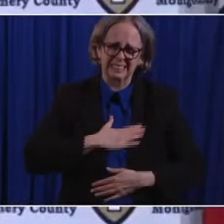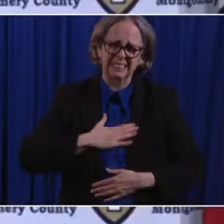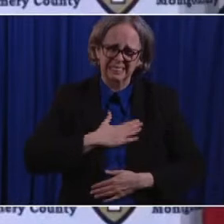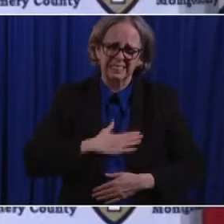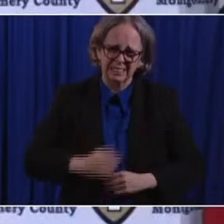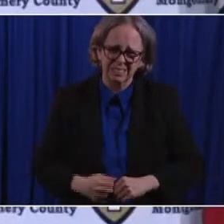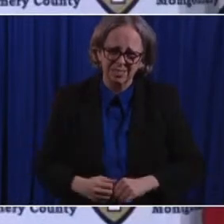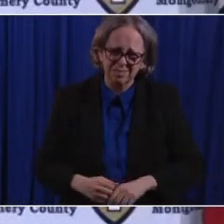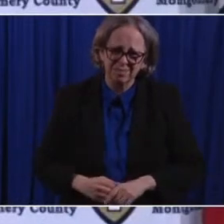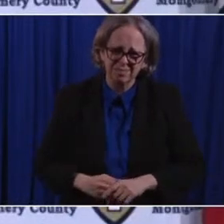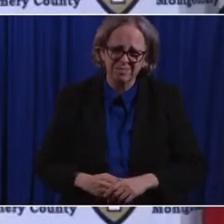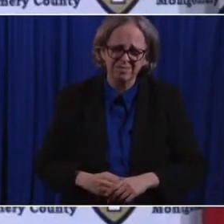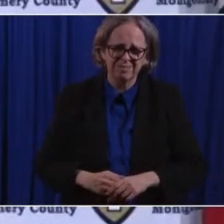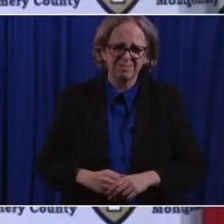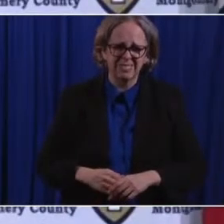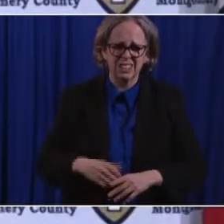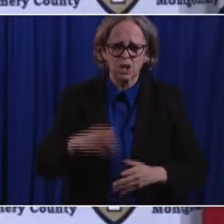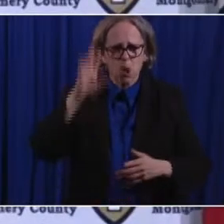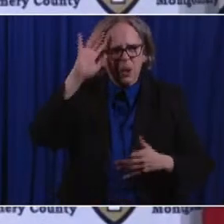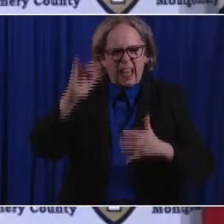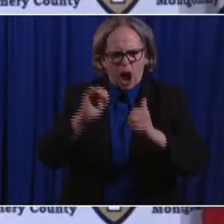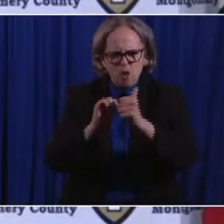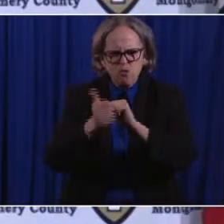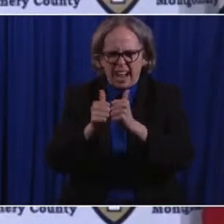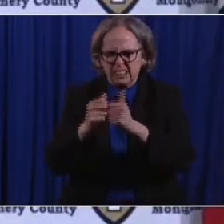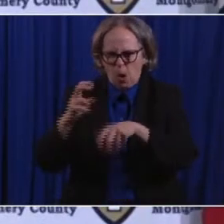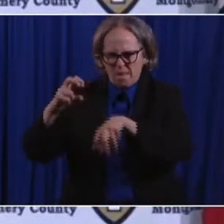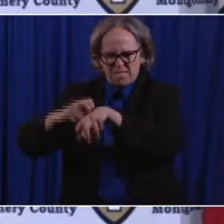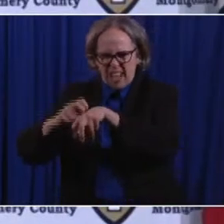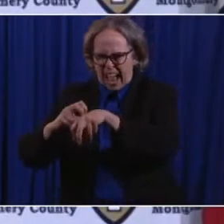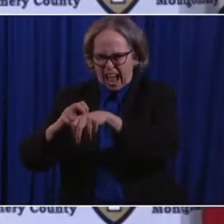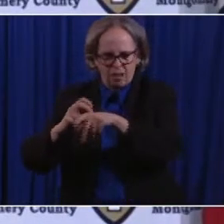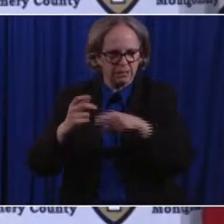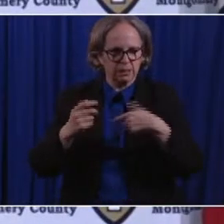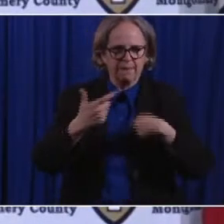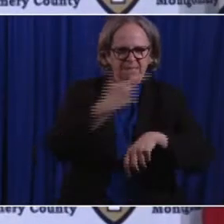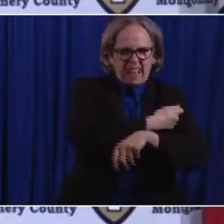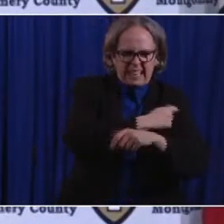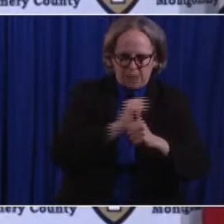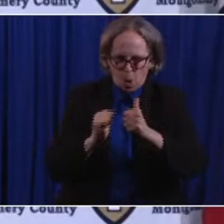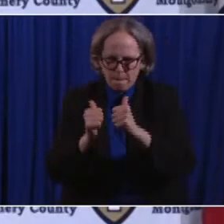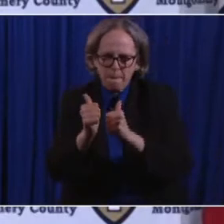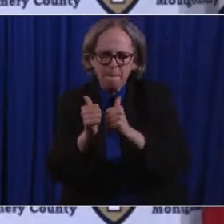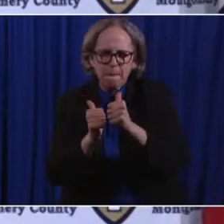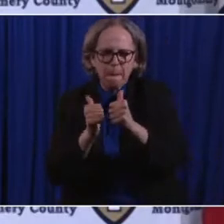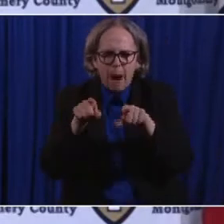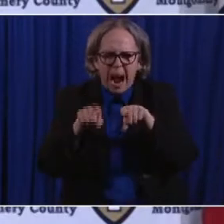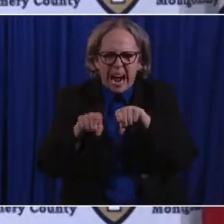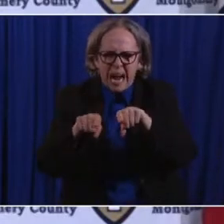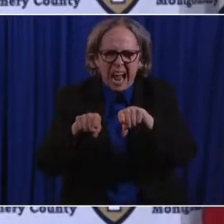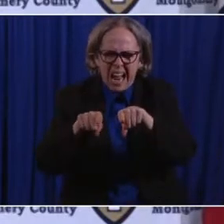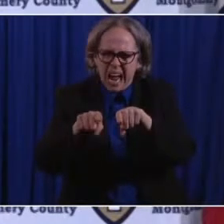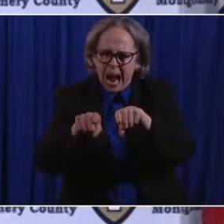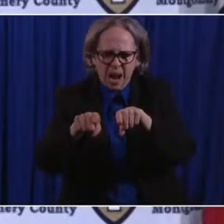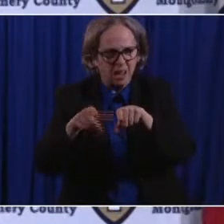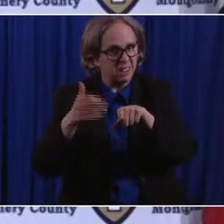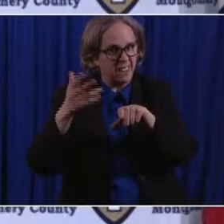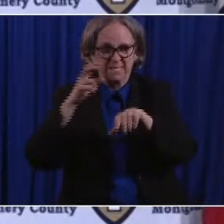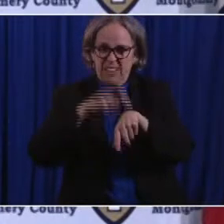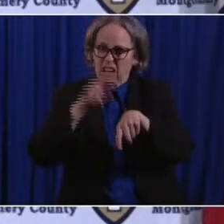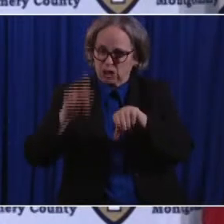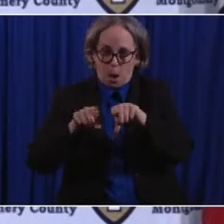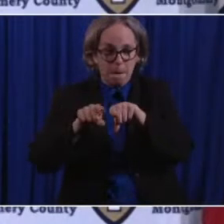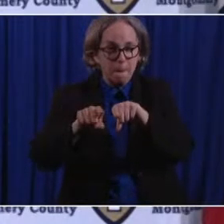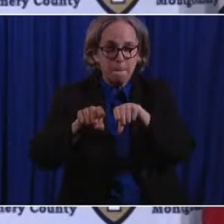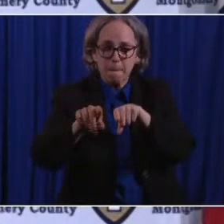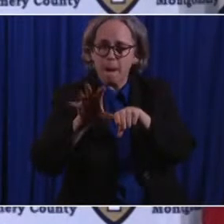fast enough. These cases are going up. We're dealing with a variant that is more contagious. Very, very important. If you've